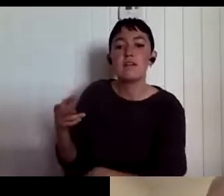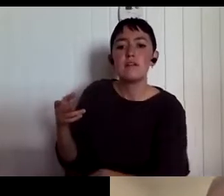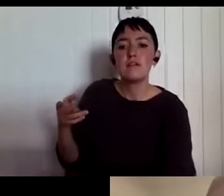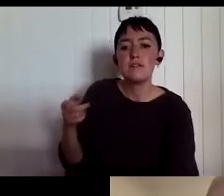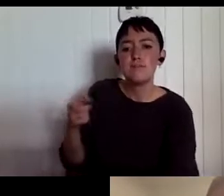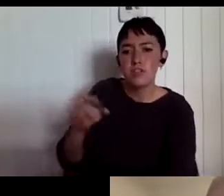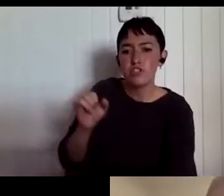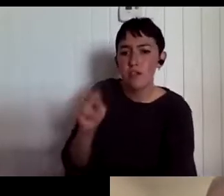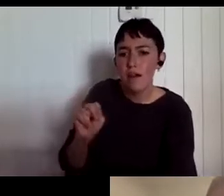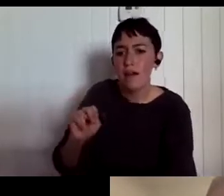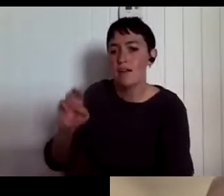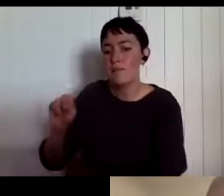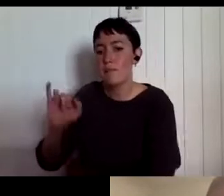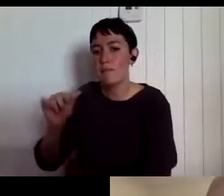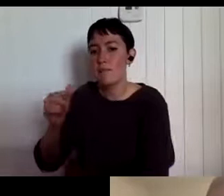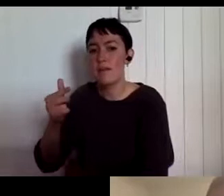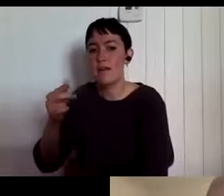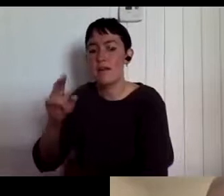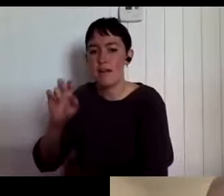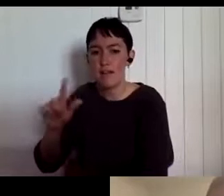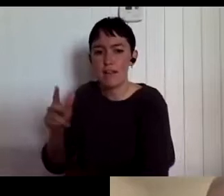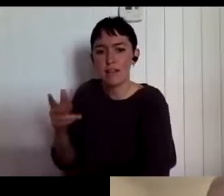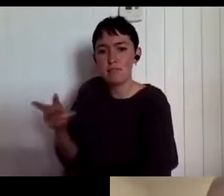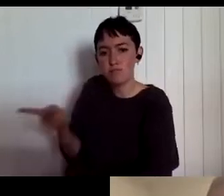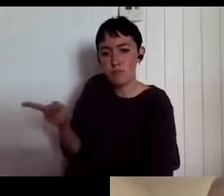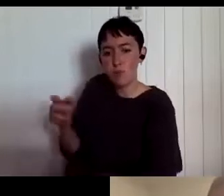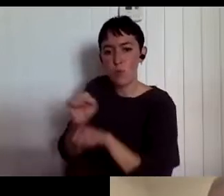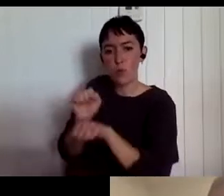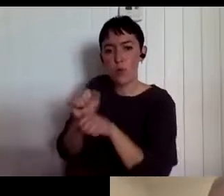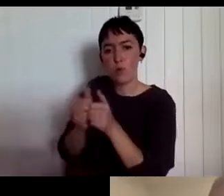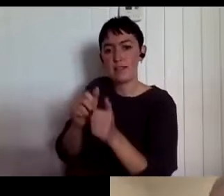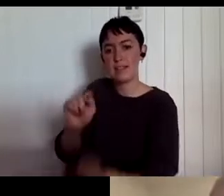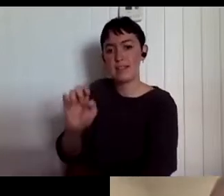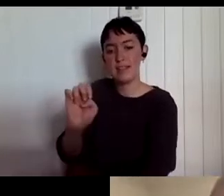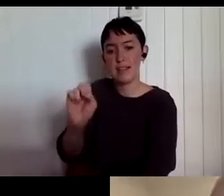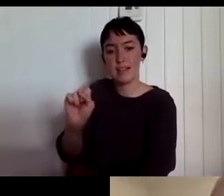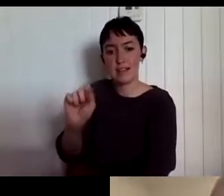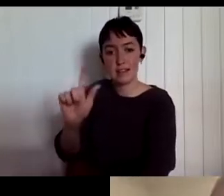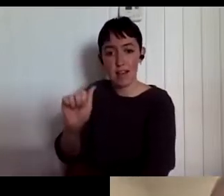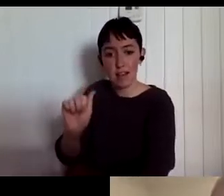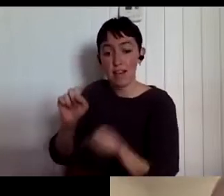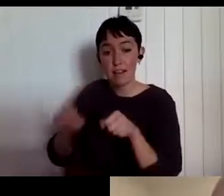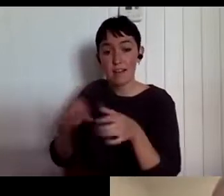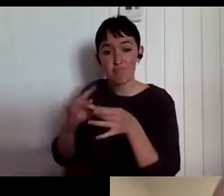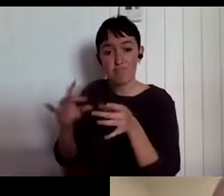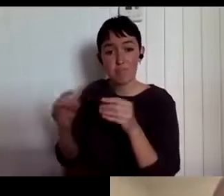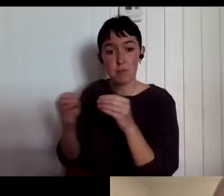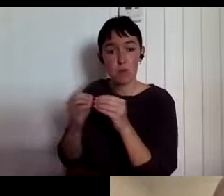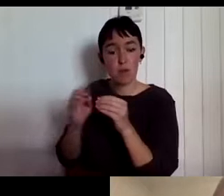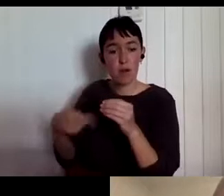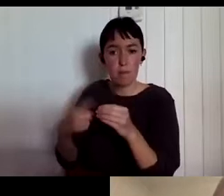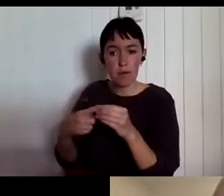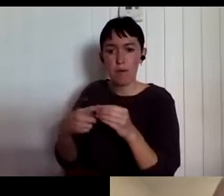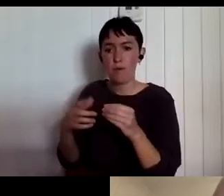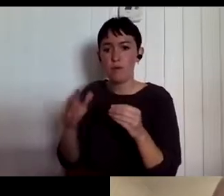been like working with Tesla. Is that, like, could you tell us a little bit more about what you've done with them and like how you get into a career where